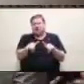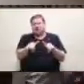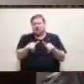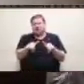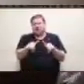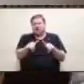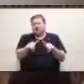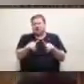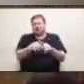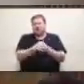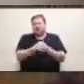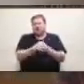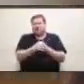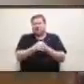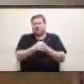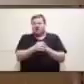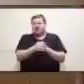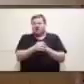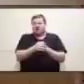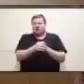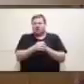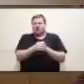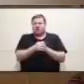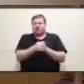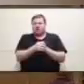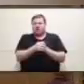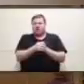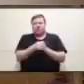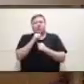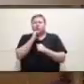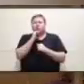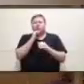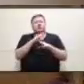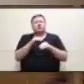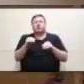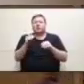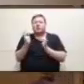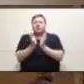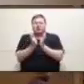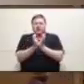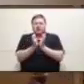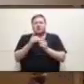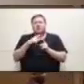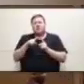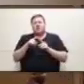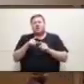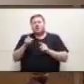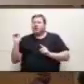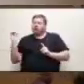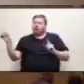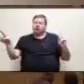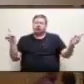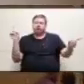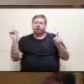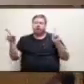as you walk along. We won't stop the meeting. We'll just proceed. So our next municipal